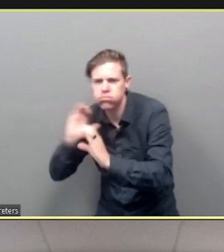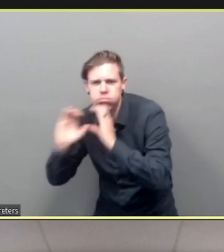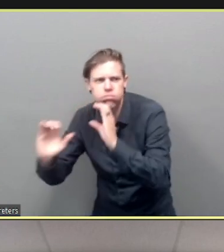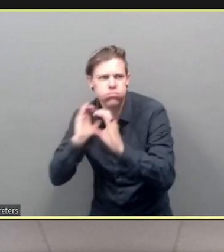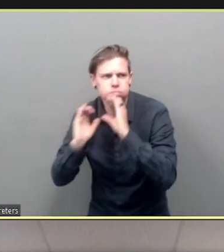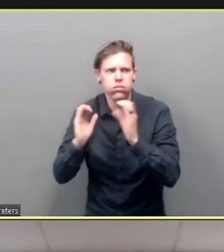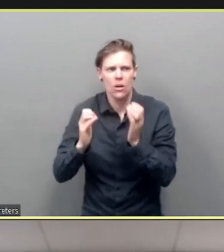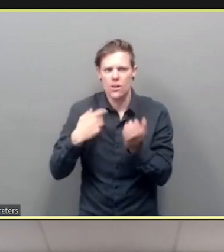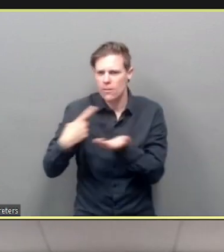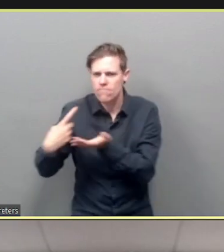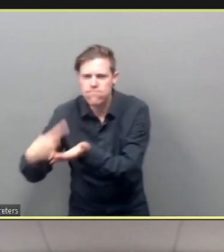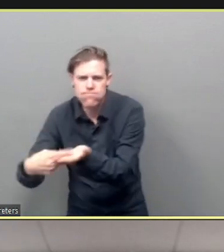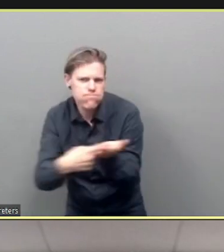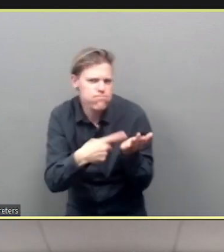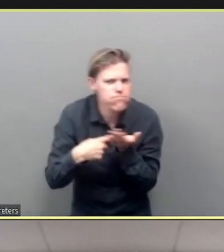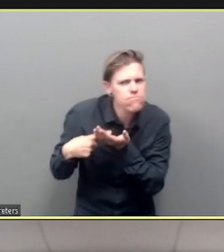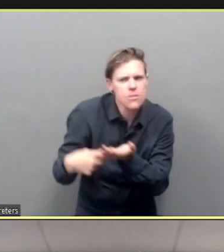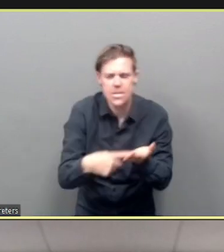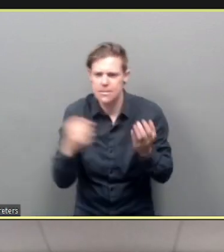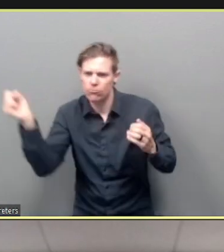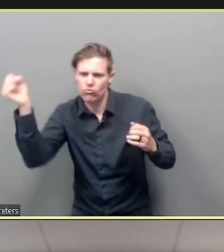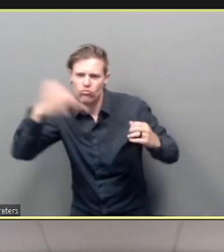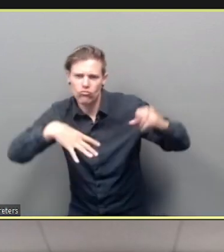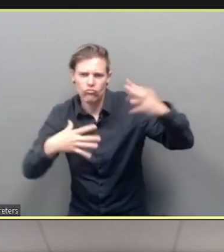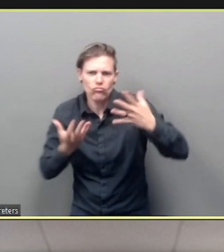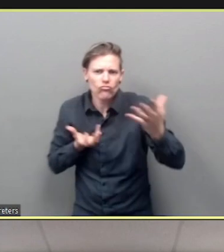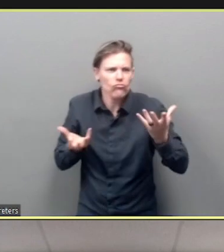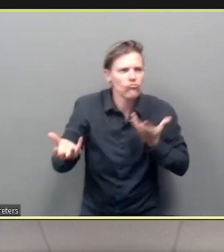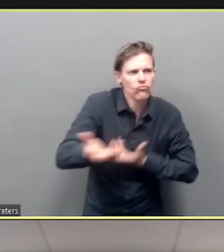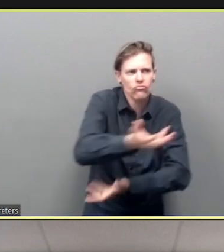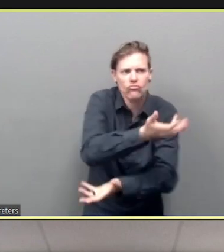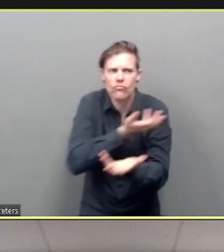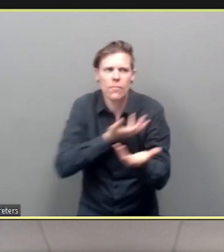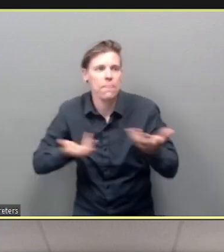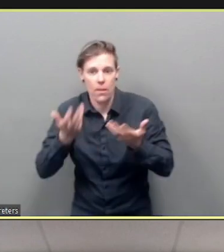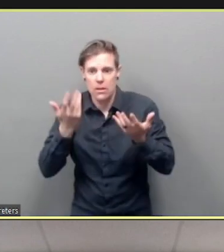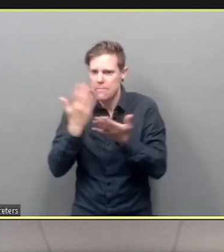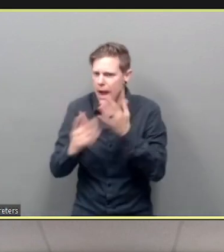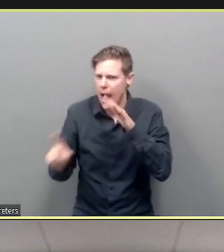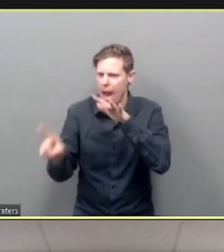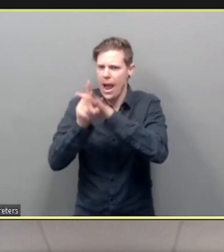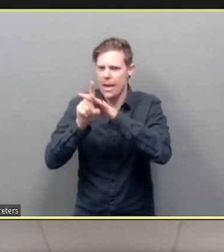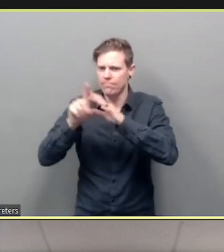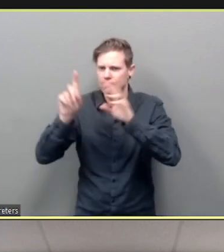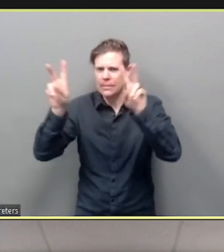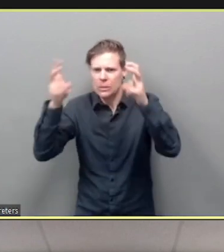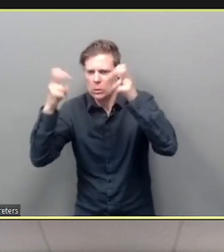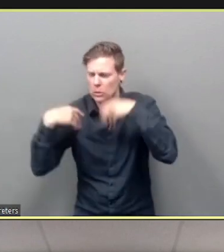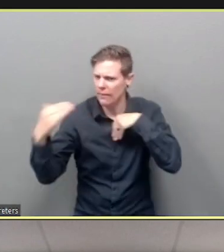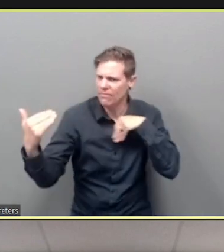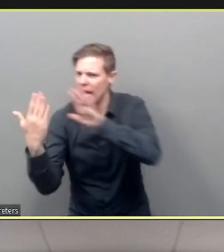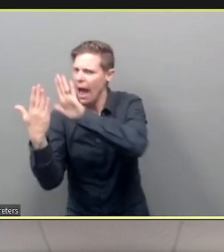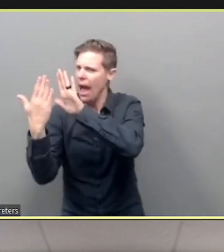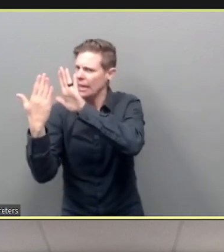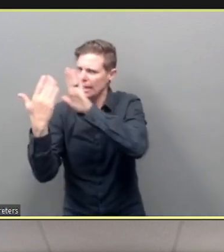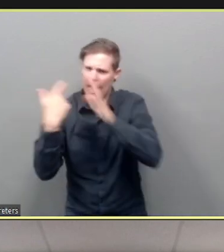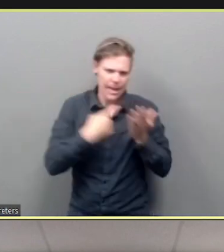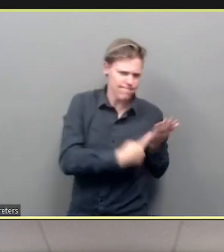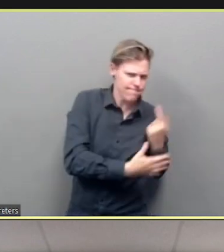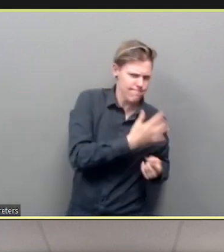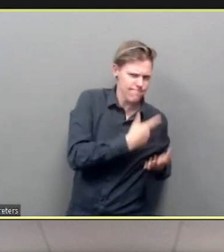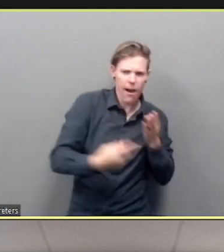the knotty problems that we're seeing. And as you can see, we're facing some very serious problems today. I'm going to talk a little bit